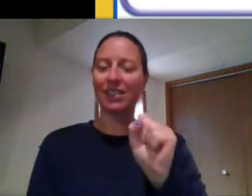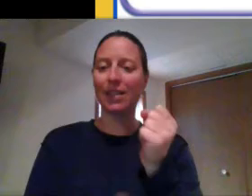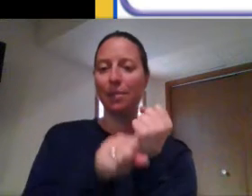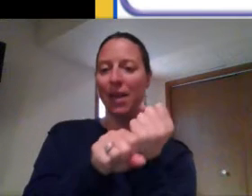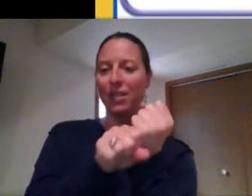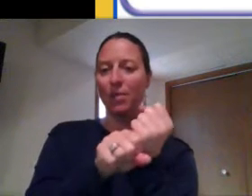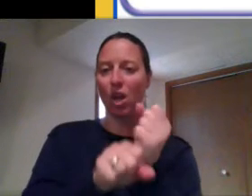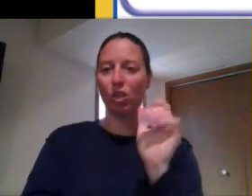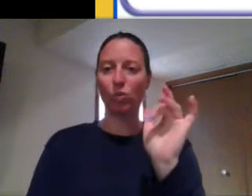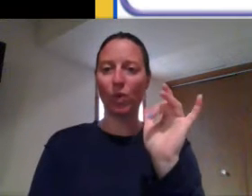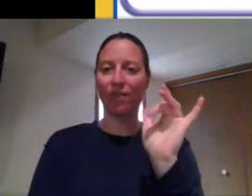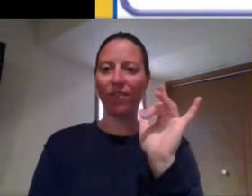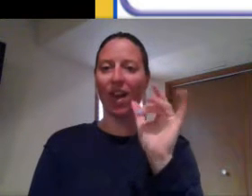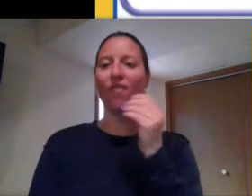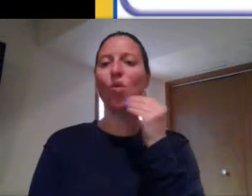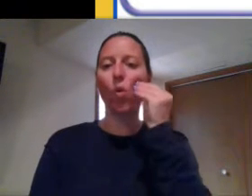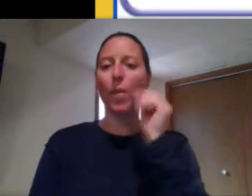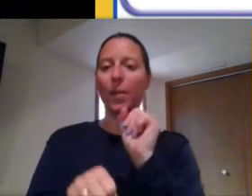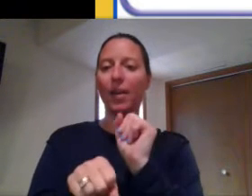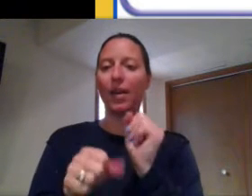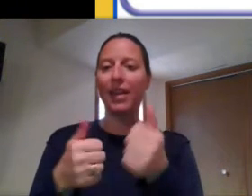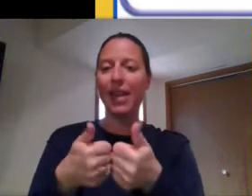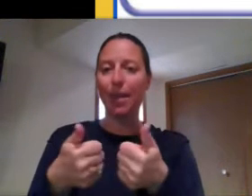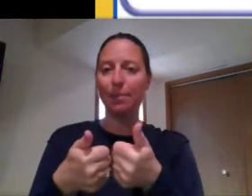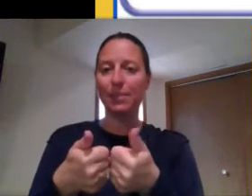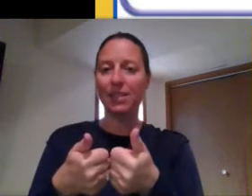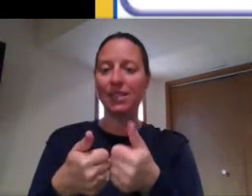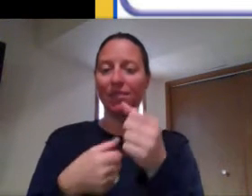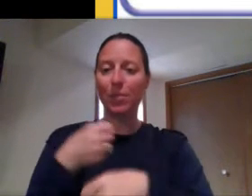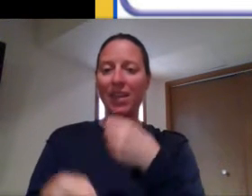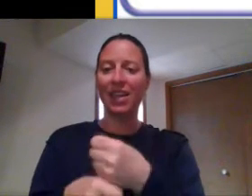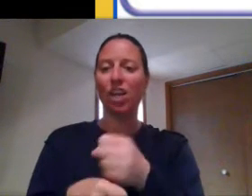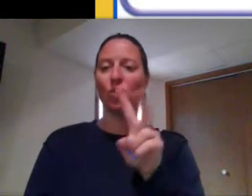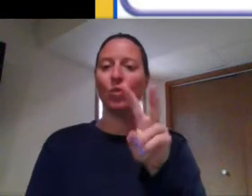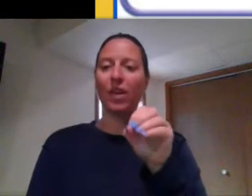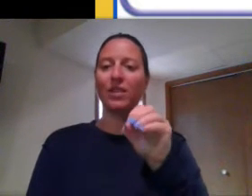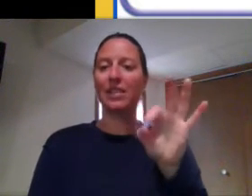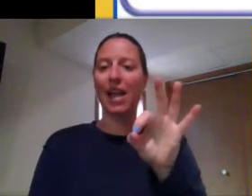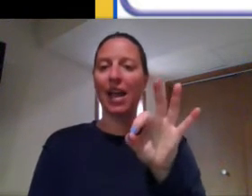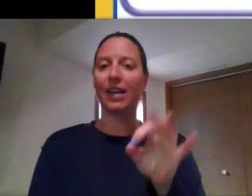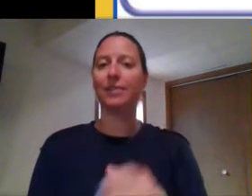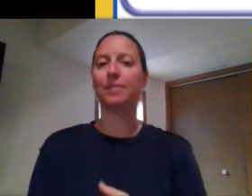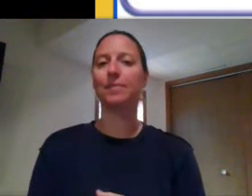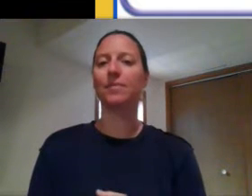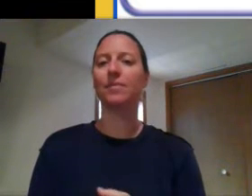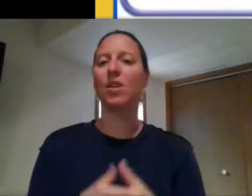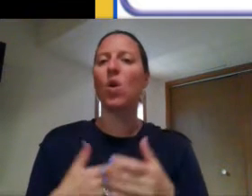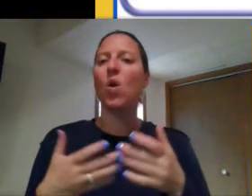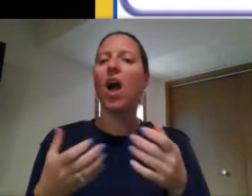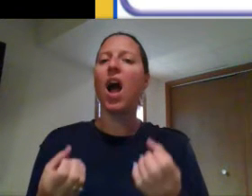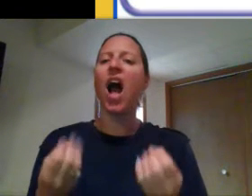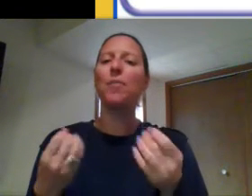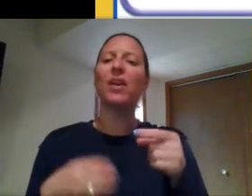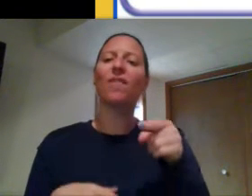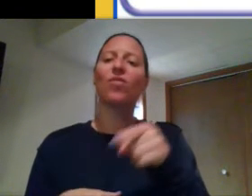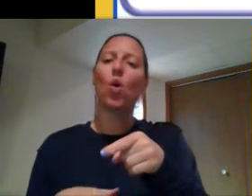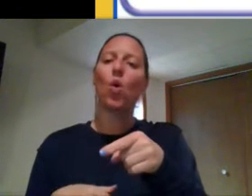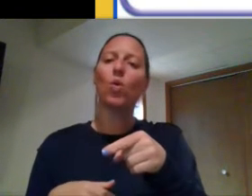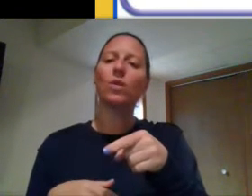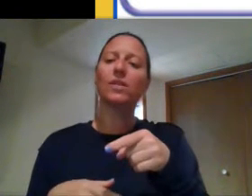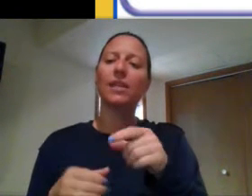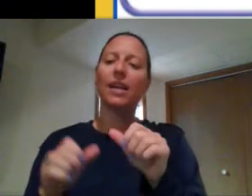season. What percentage of those games were attended by at least 25,000